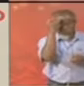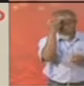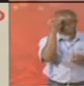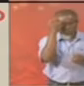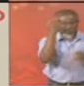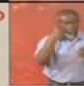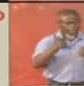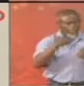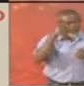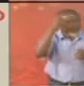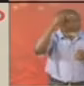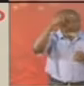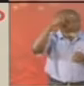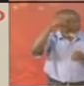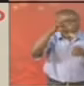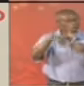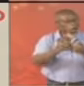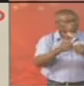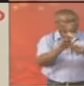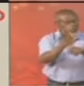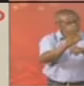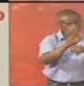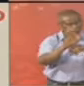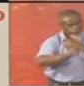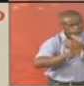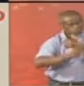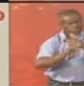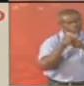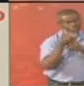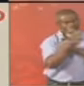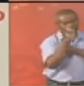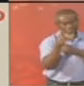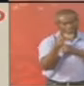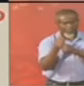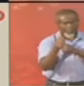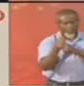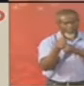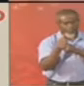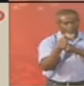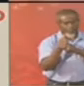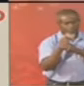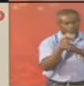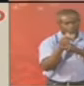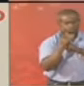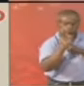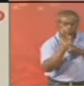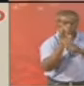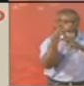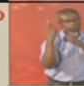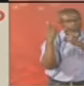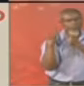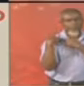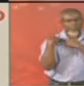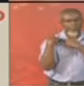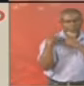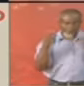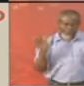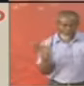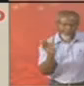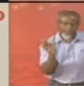the responsibility for protection lying largely in the behaviors that we are encouraging you to